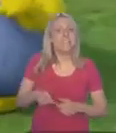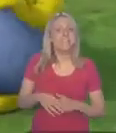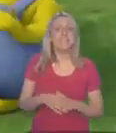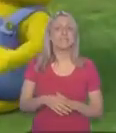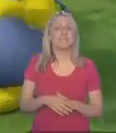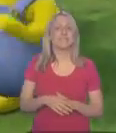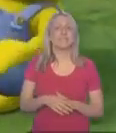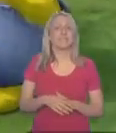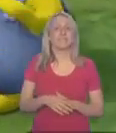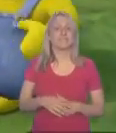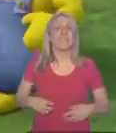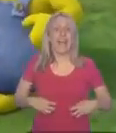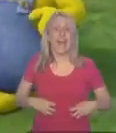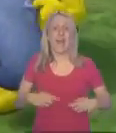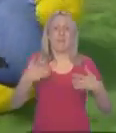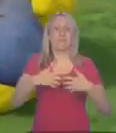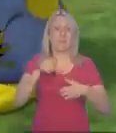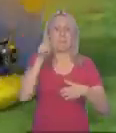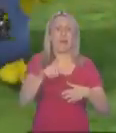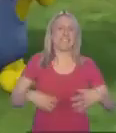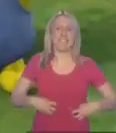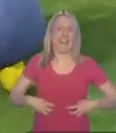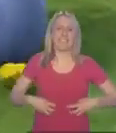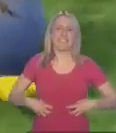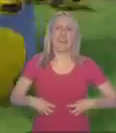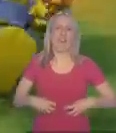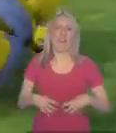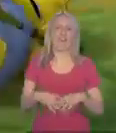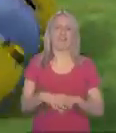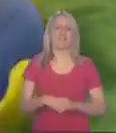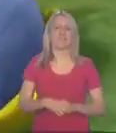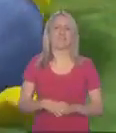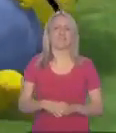Again! Tickle Pie machine, button, tickle, tickle, tickle!